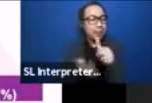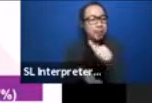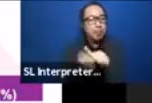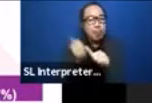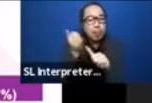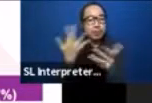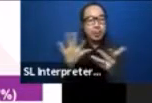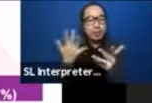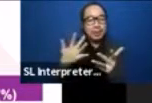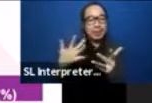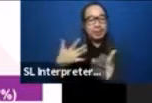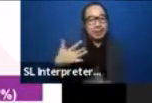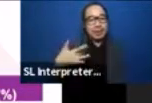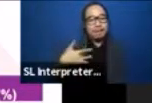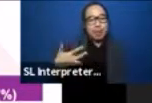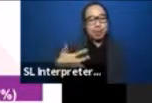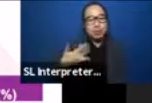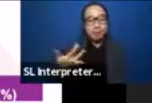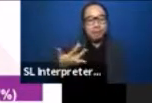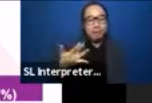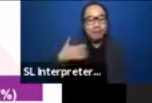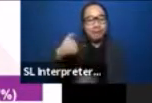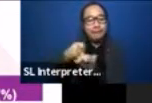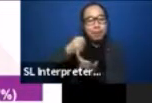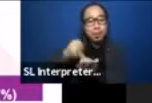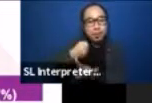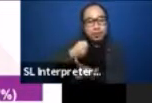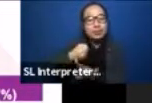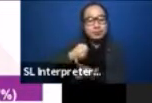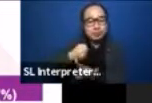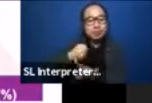emotional abuse. You can see experience of emo.